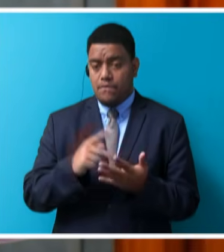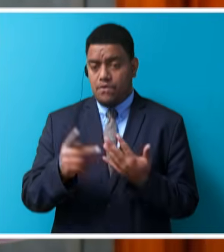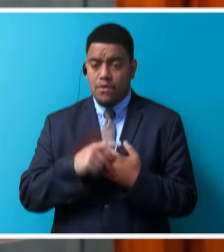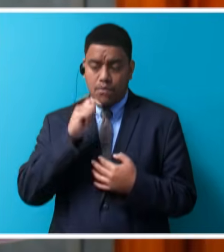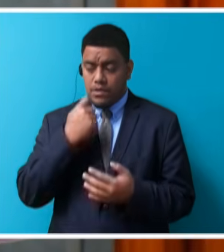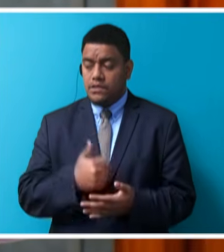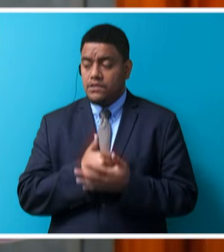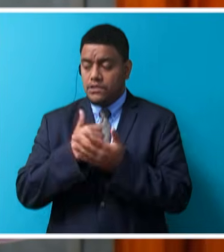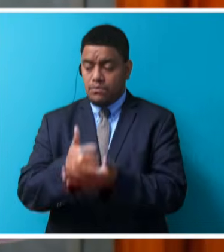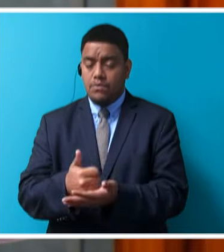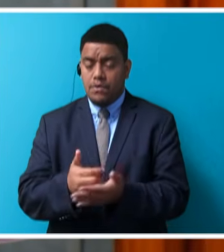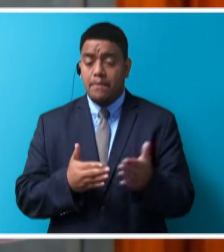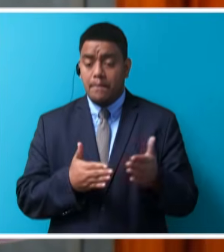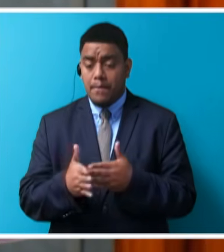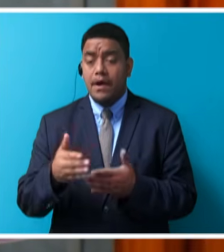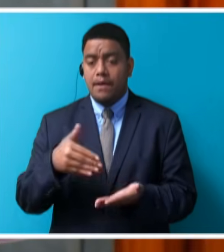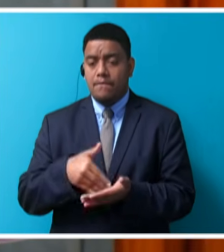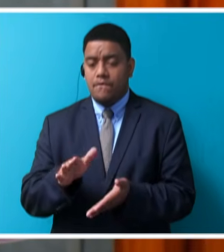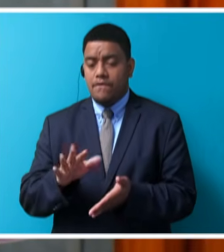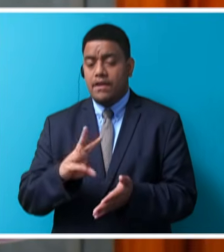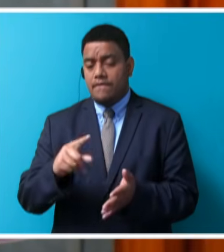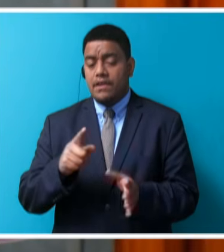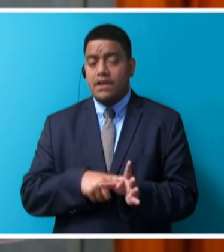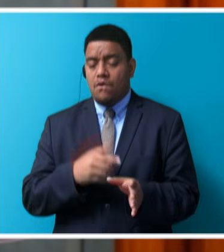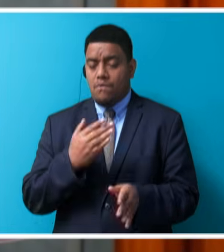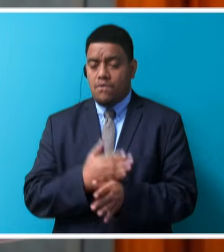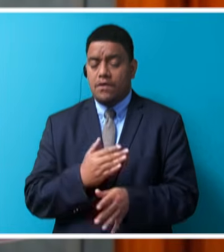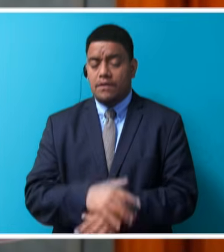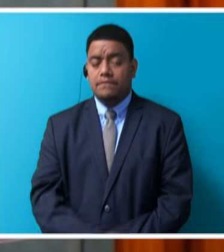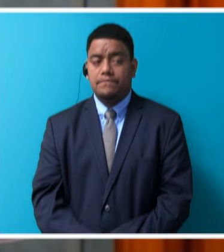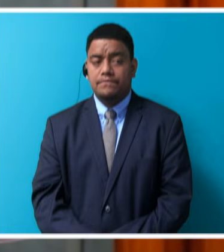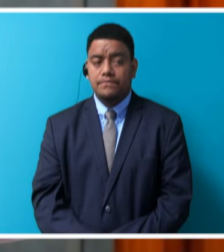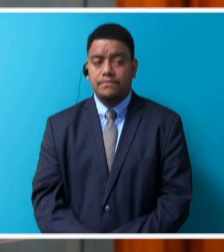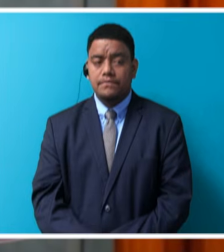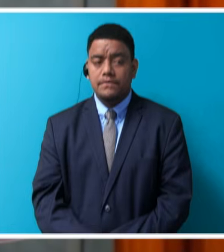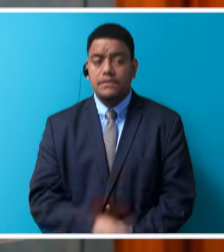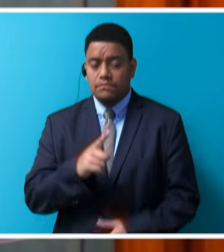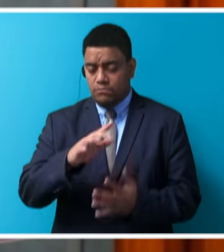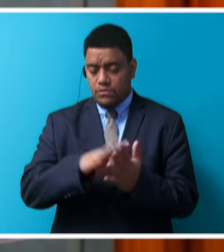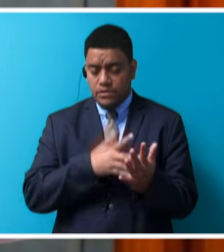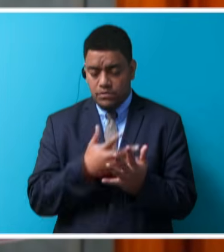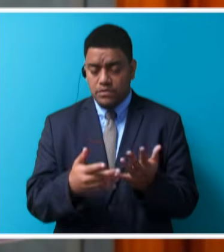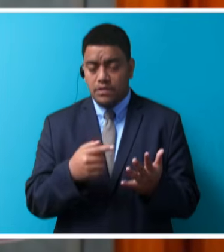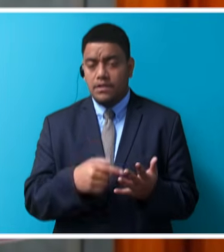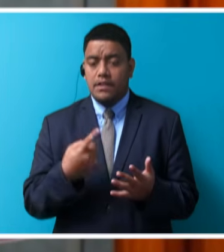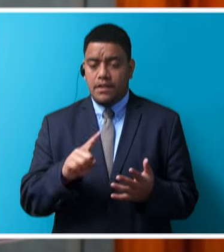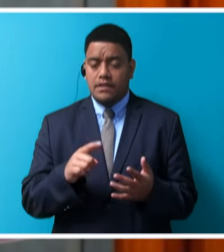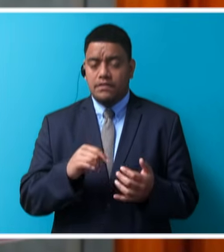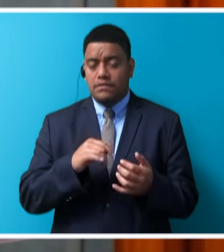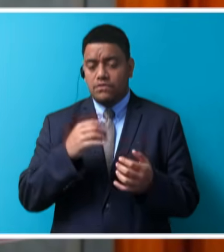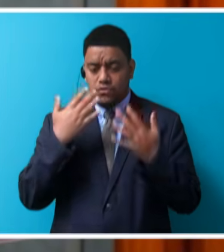supported by an approved annual work plan, procurement schedule, cash flow